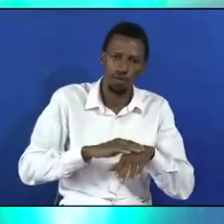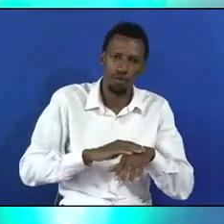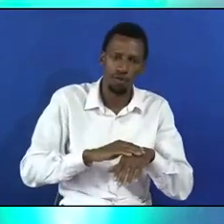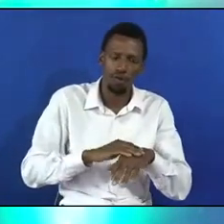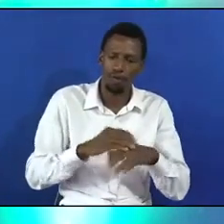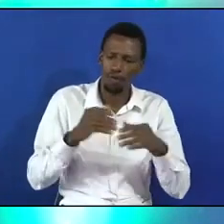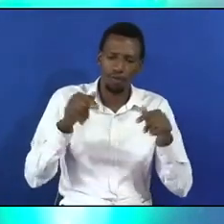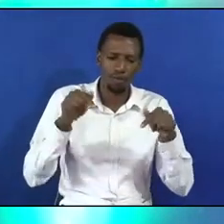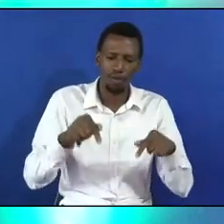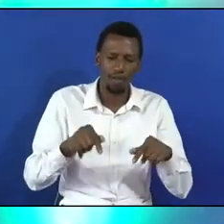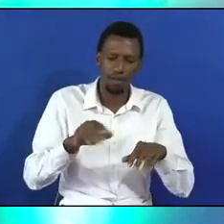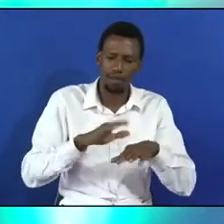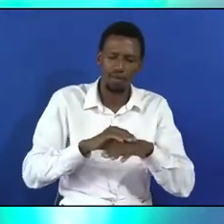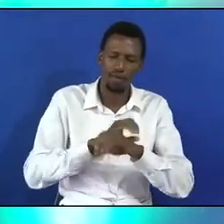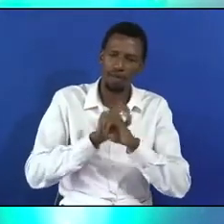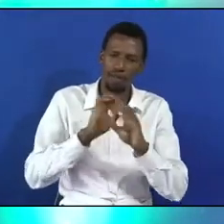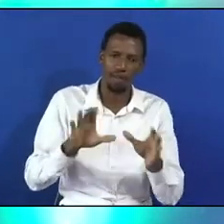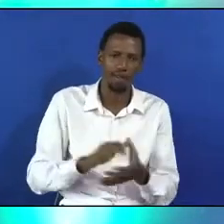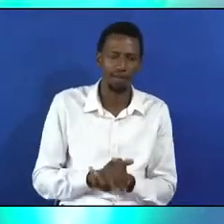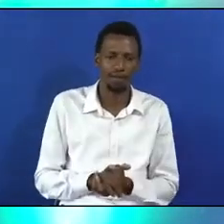there is no goodness in it.